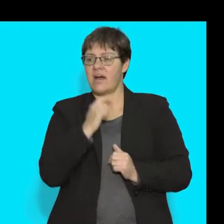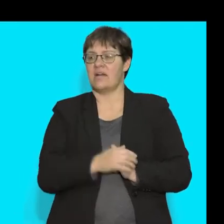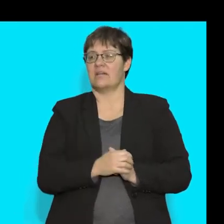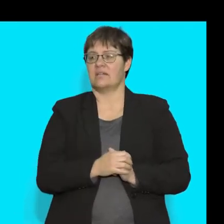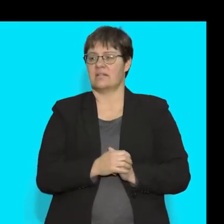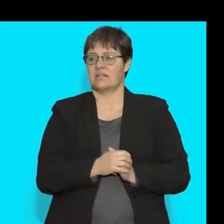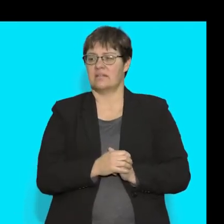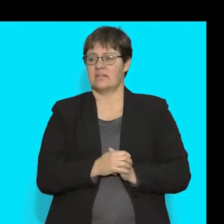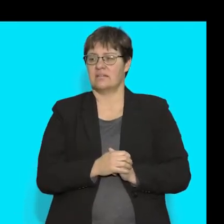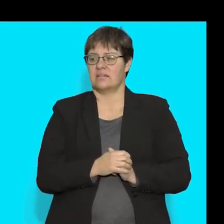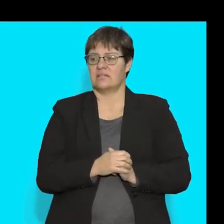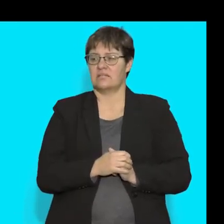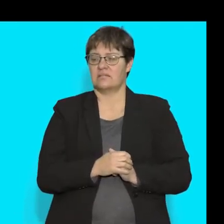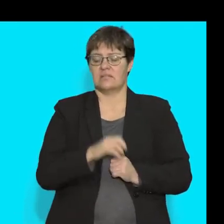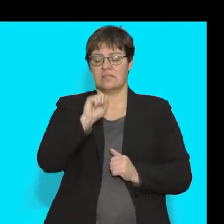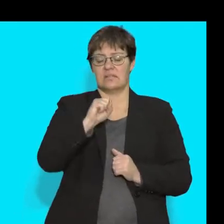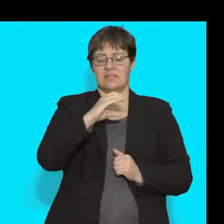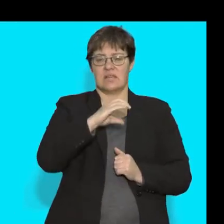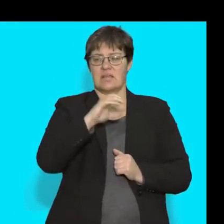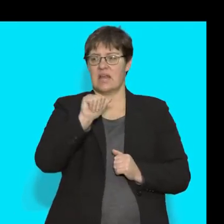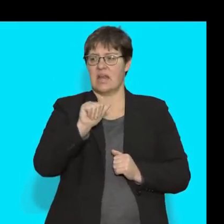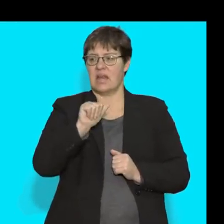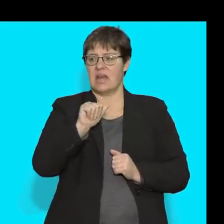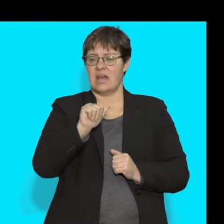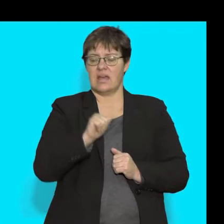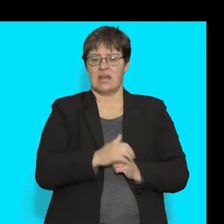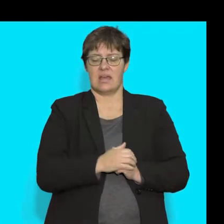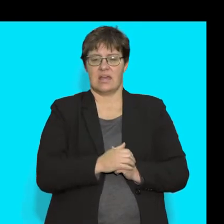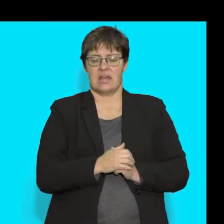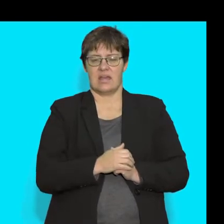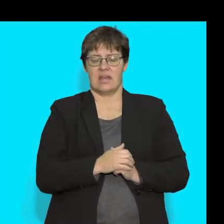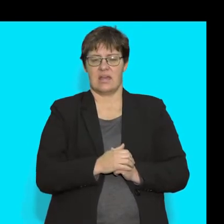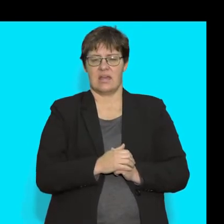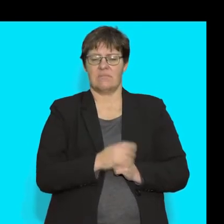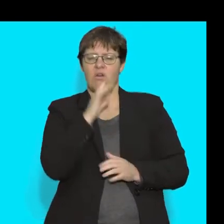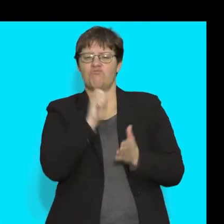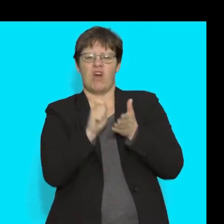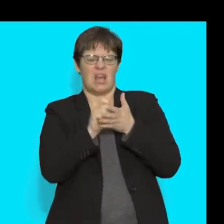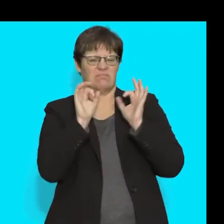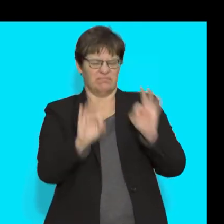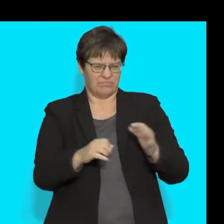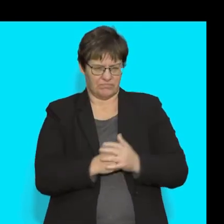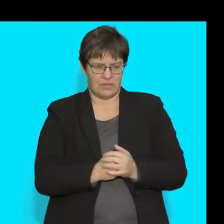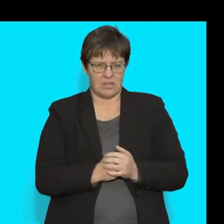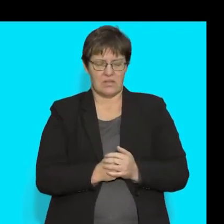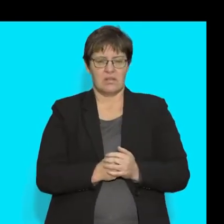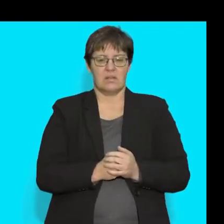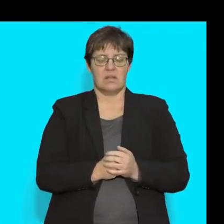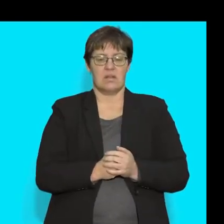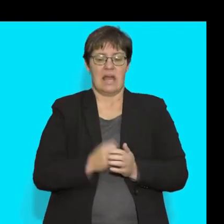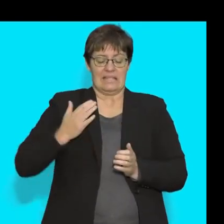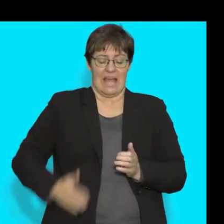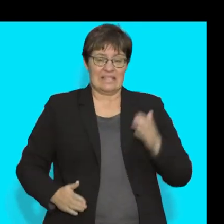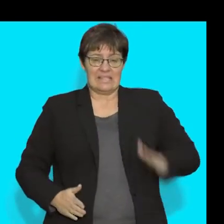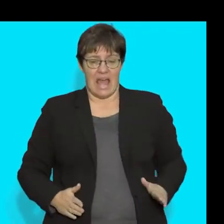A scalene triangle simply means that no sides are, let me just write this correct, no sides are equal, and if no